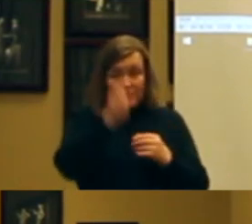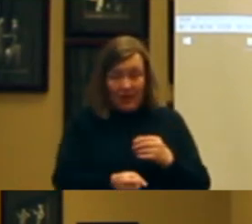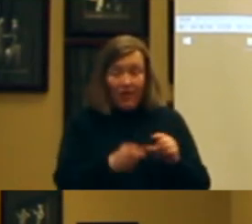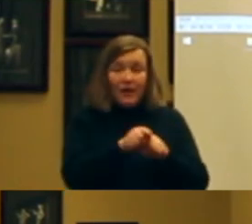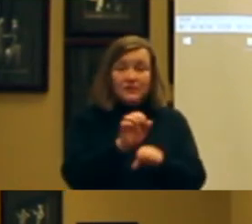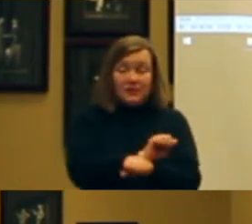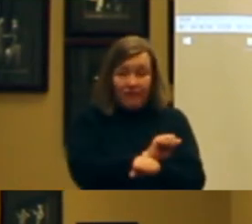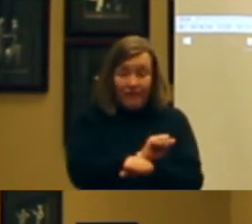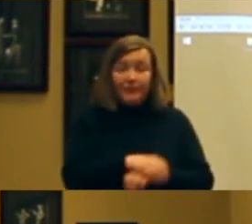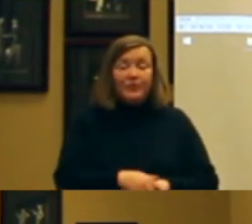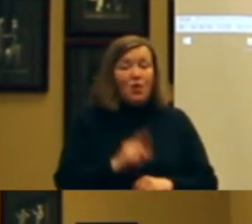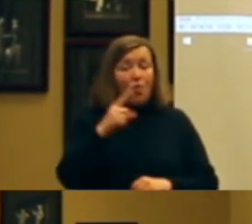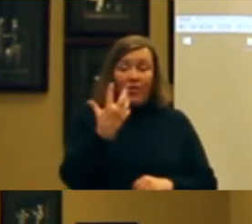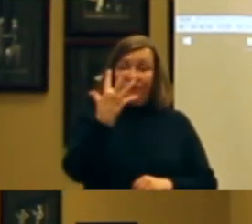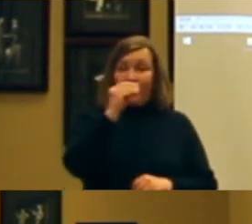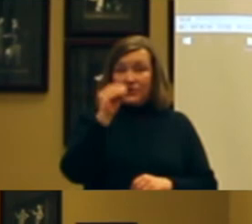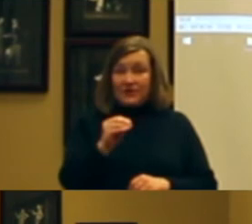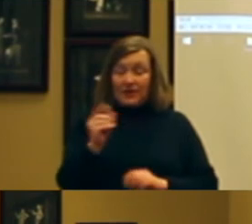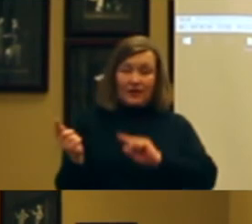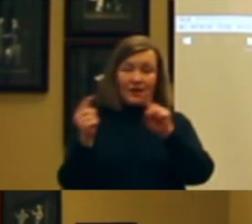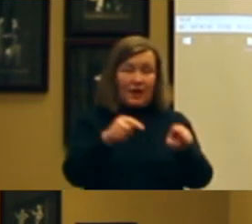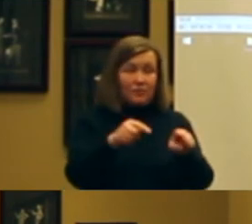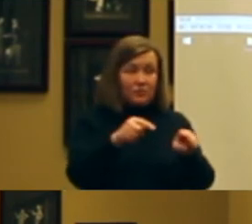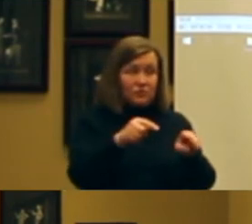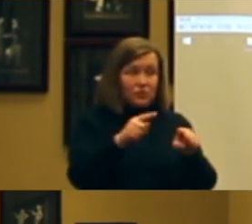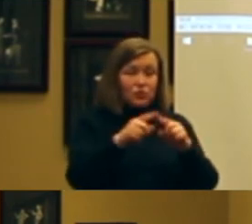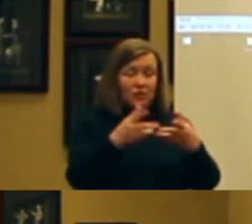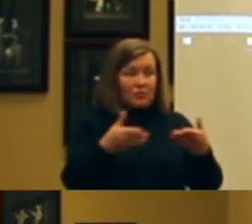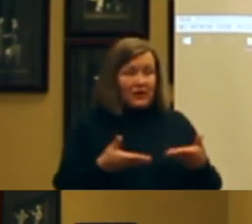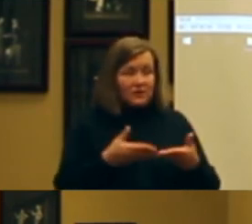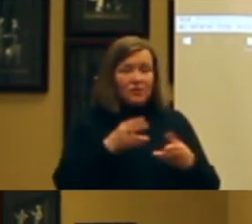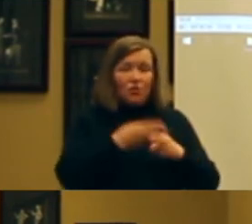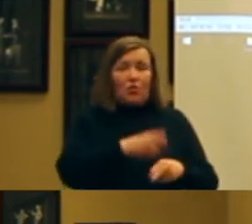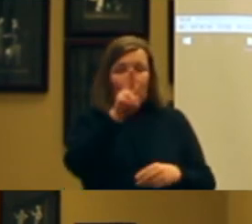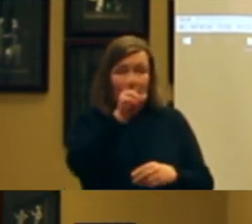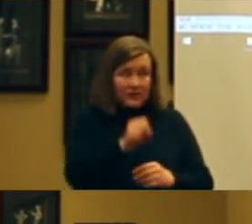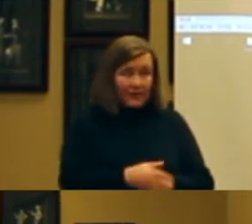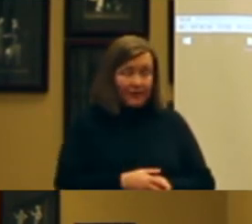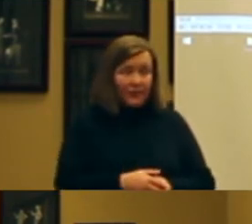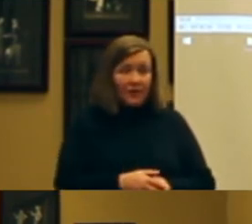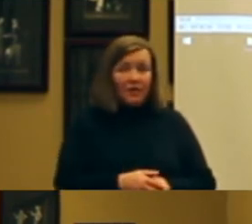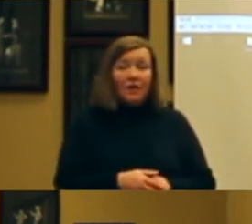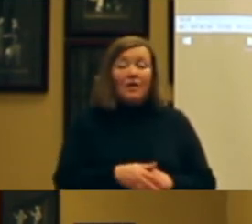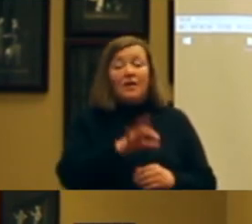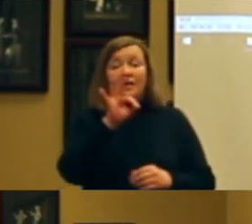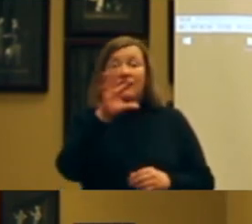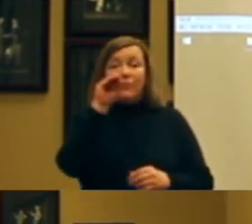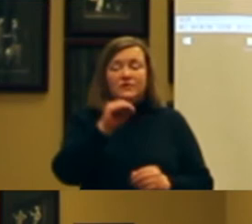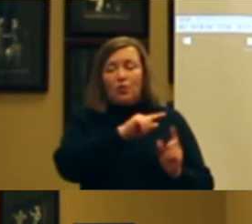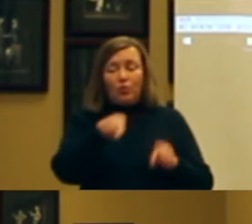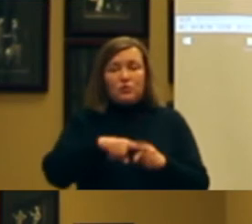as a slave, only 5% came to what is now the territory of the United States. The rest went